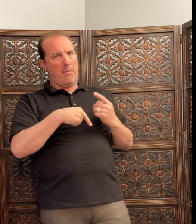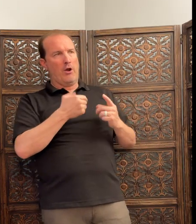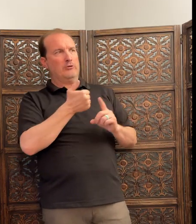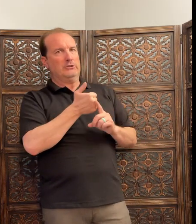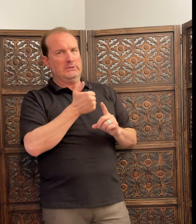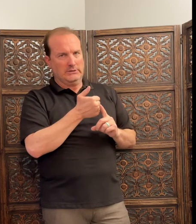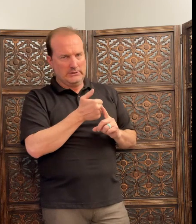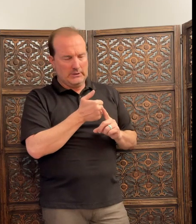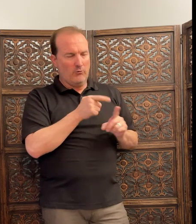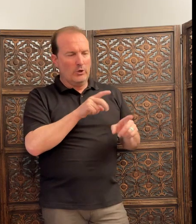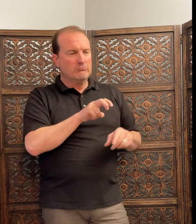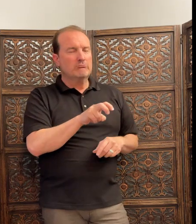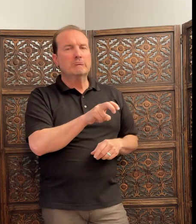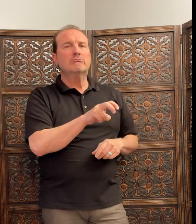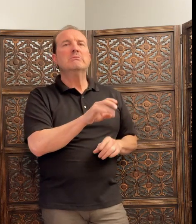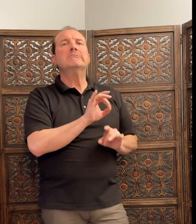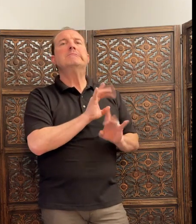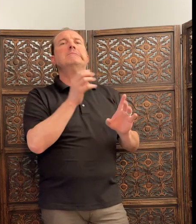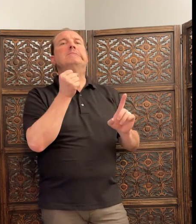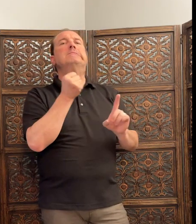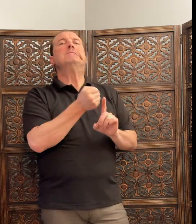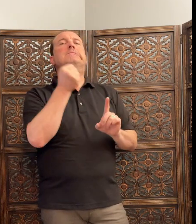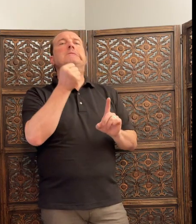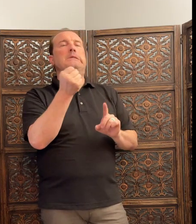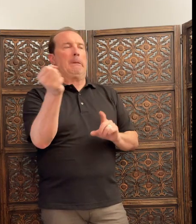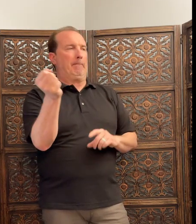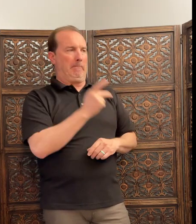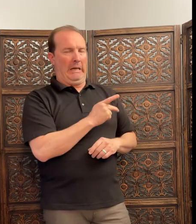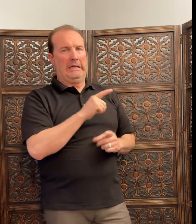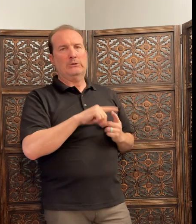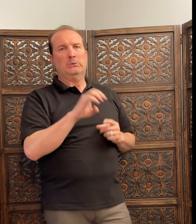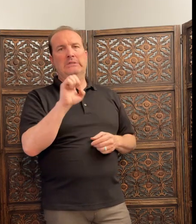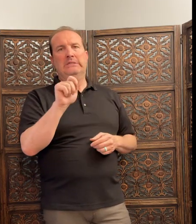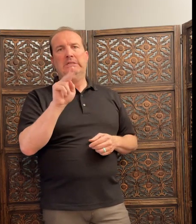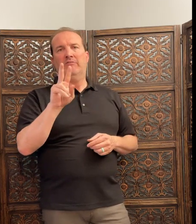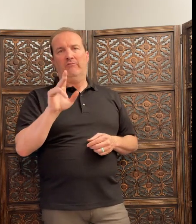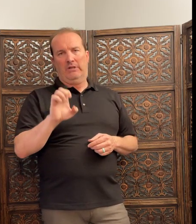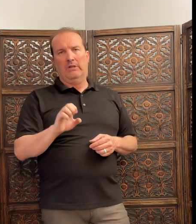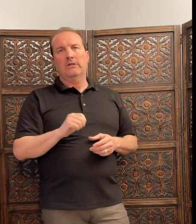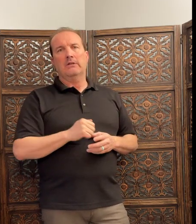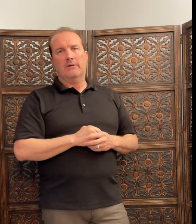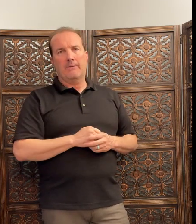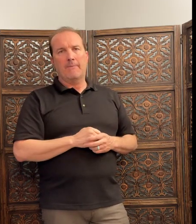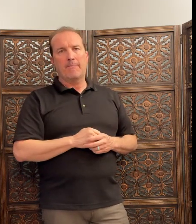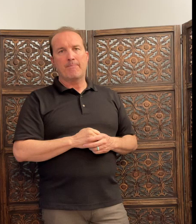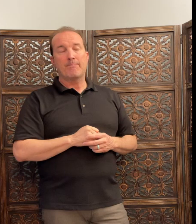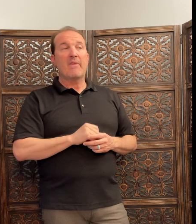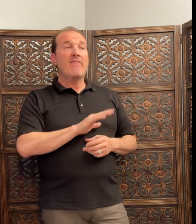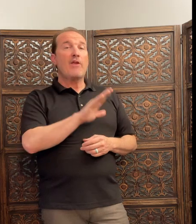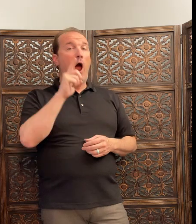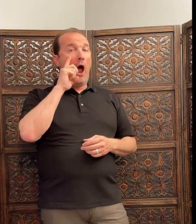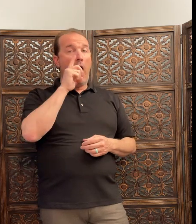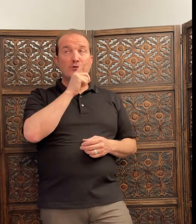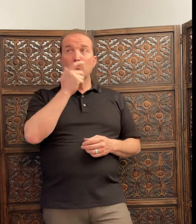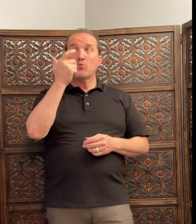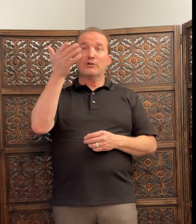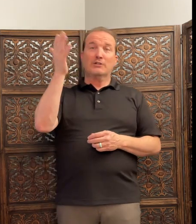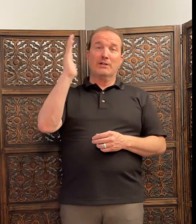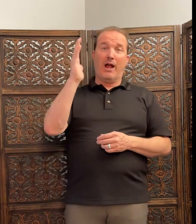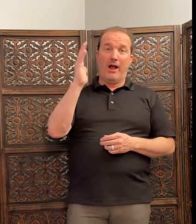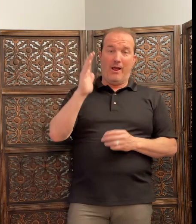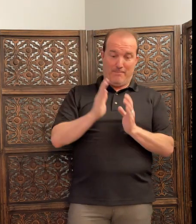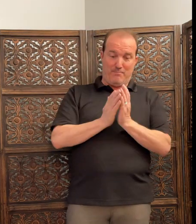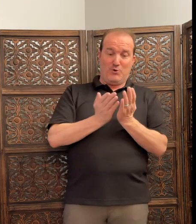a lot about herself along the journey. Tragedy strikes and Janie returns home to Eatonville. Their Eyes Were Watching